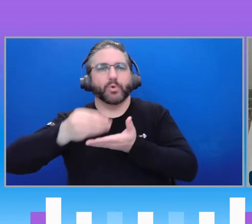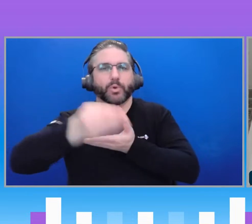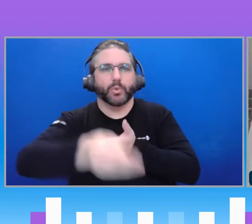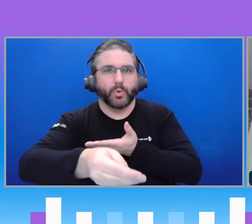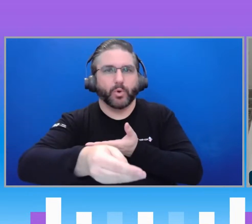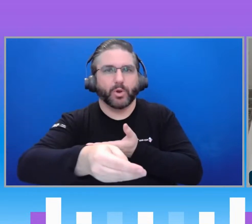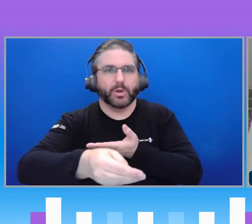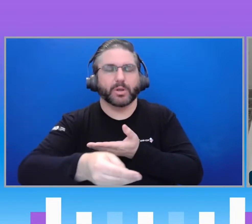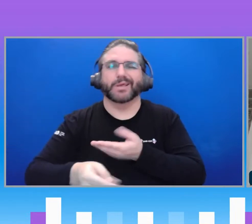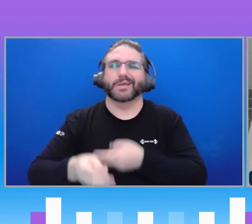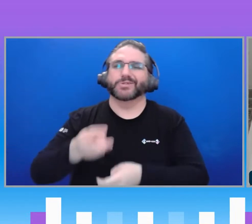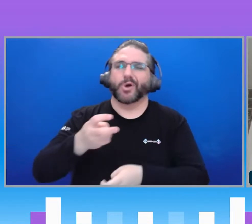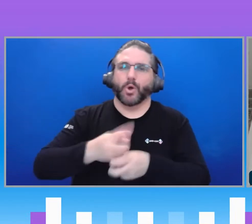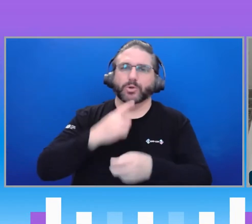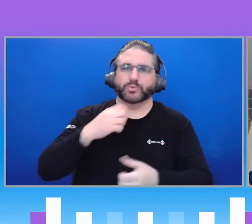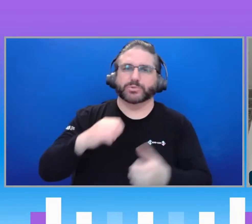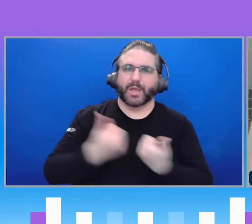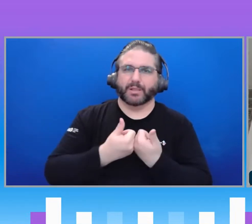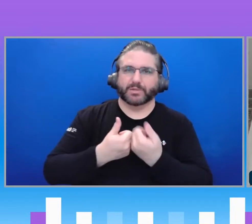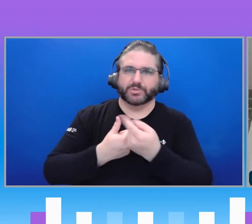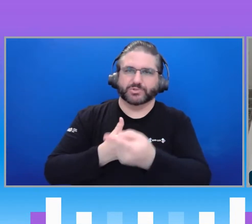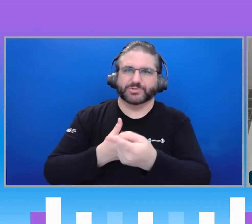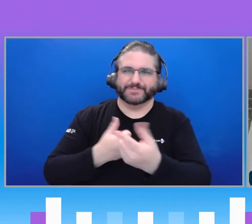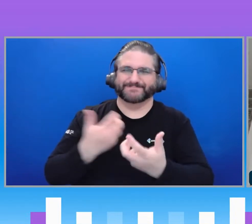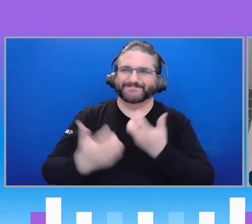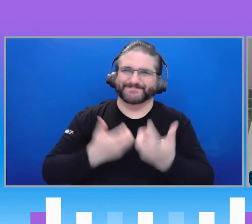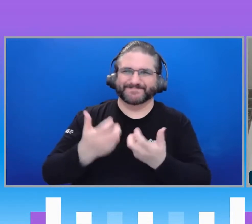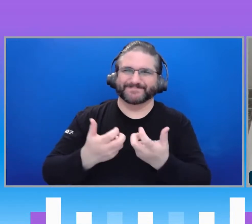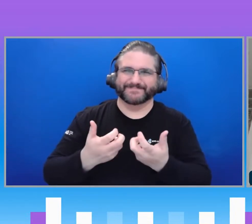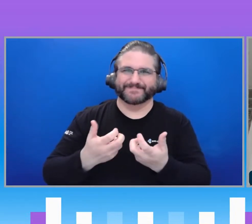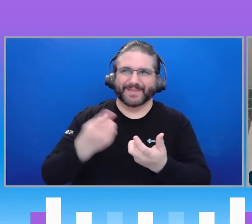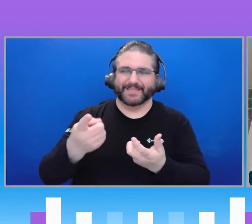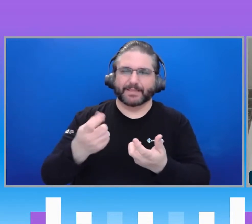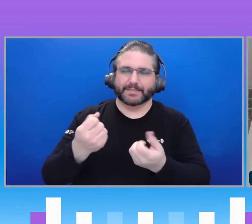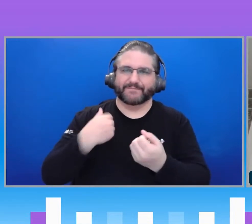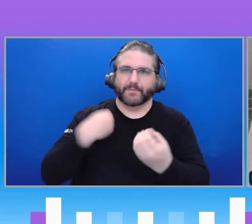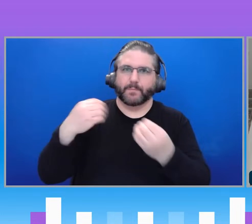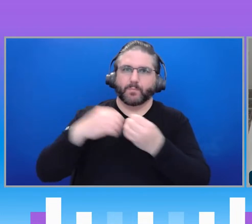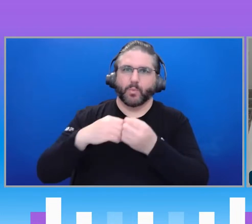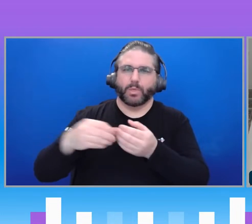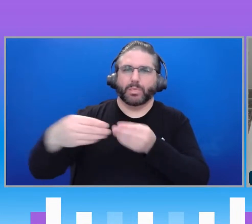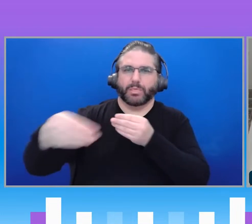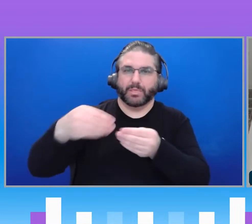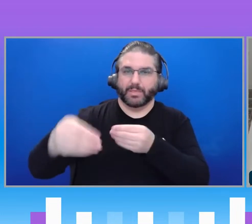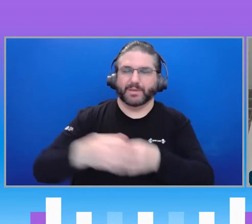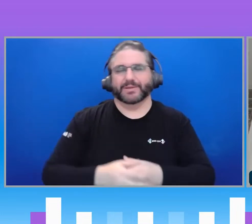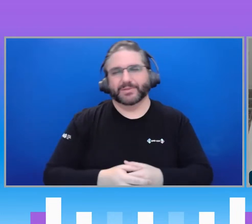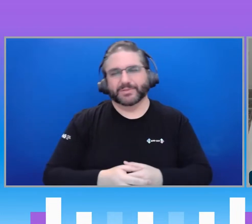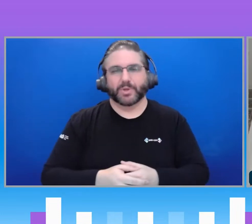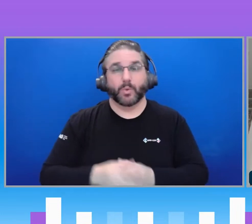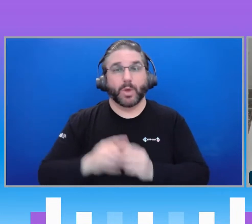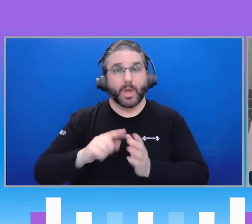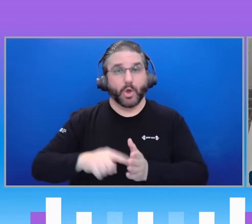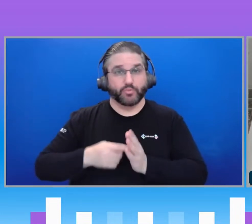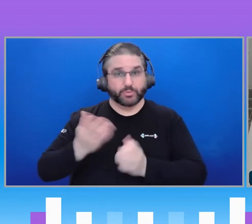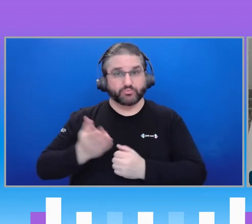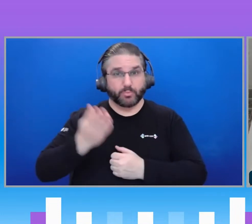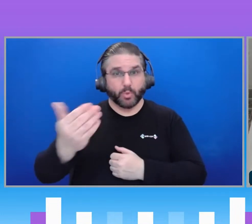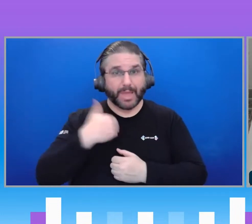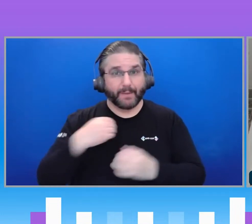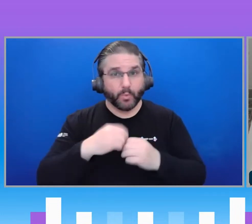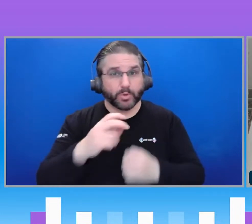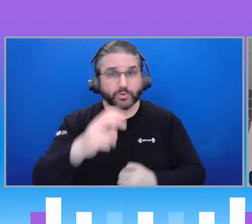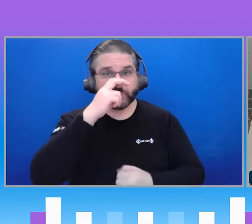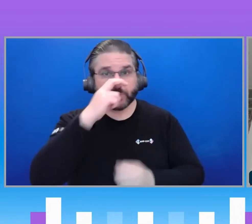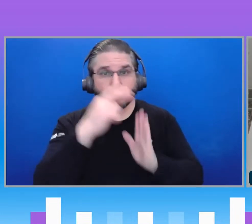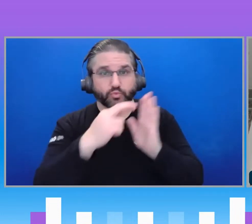way to challenge that decision. And this was addressed in the original proposal, but member states did not